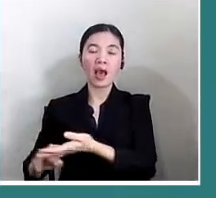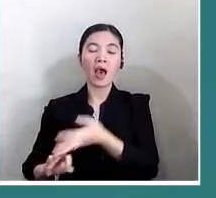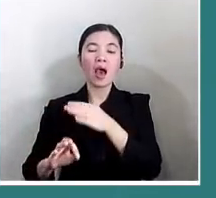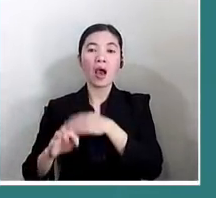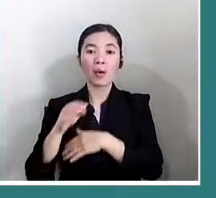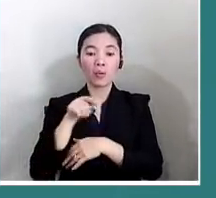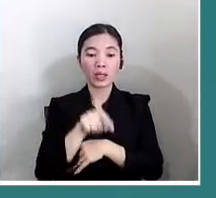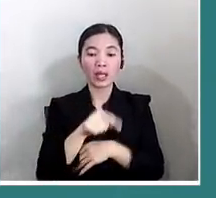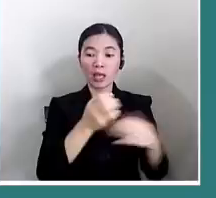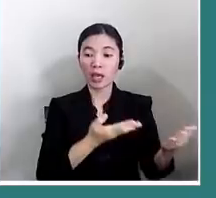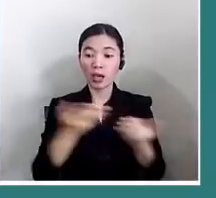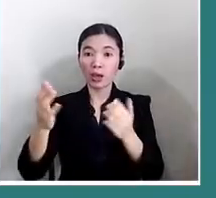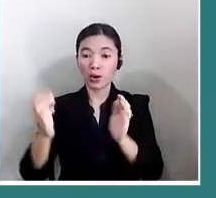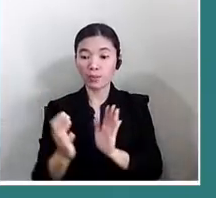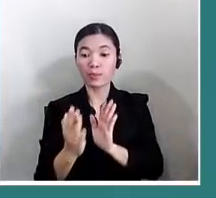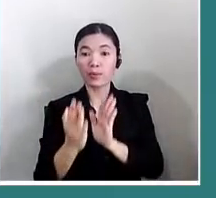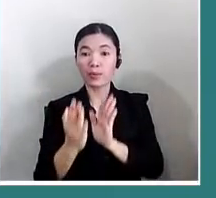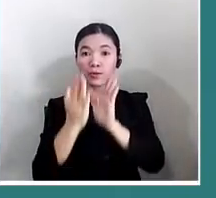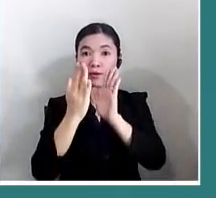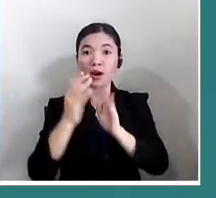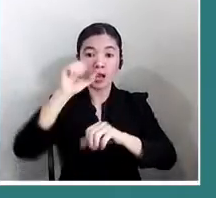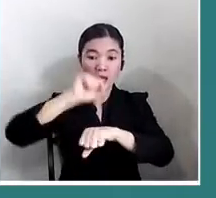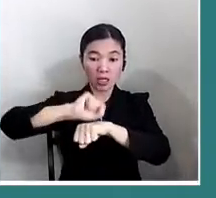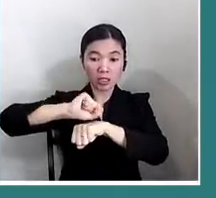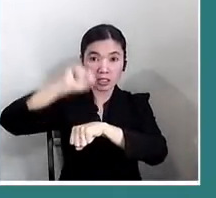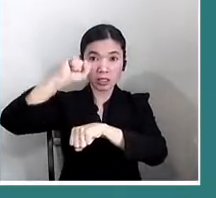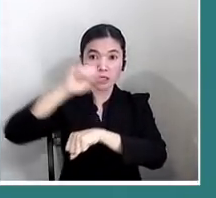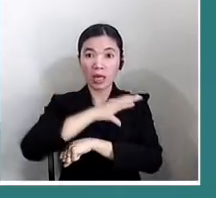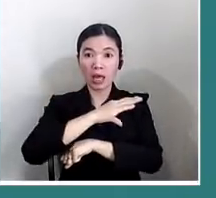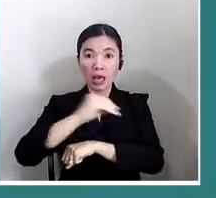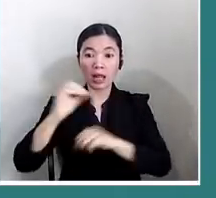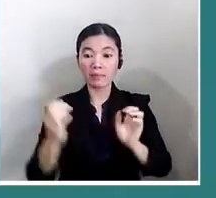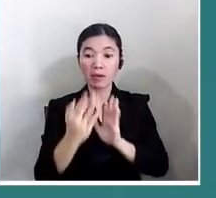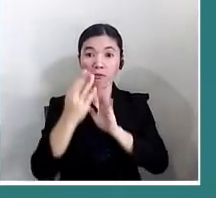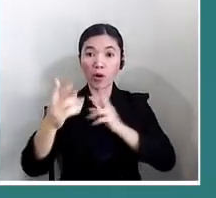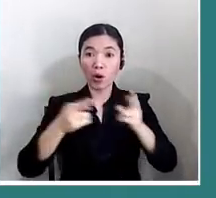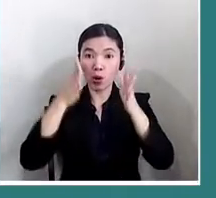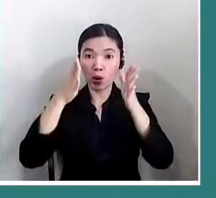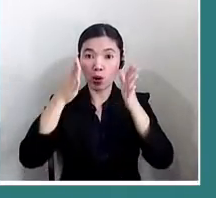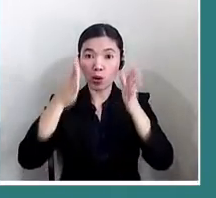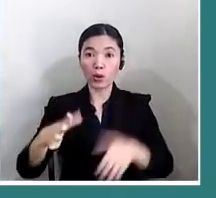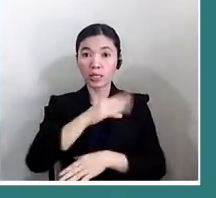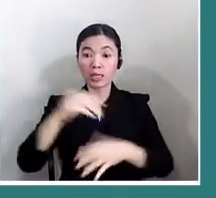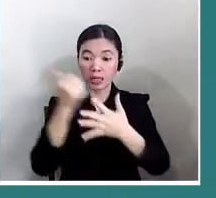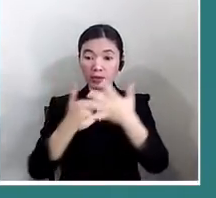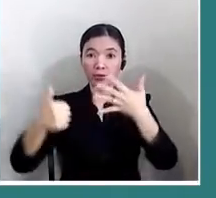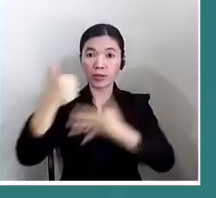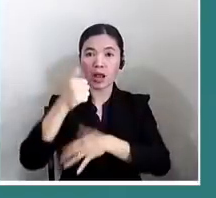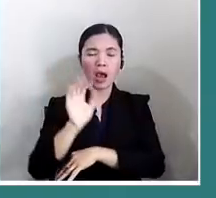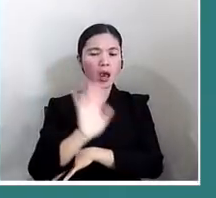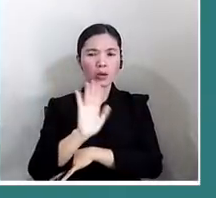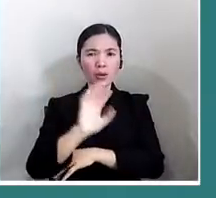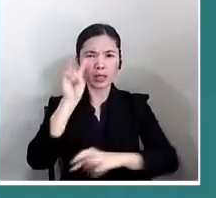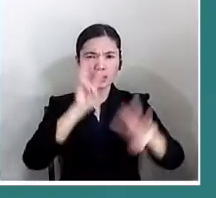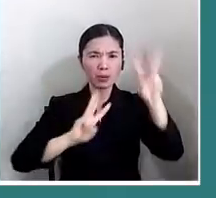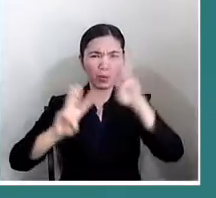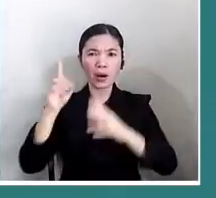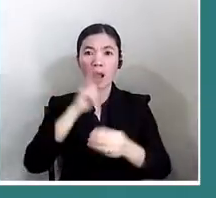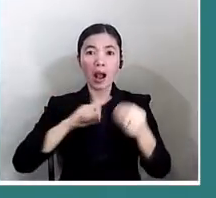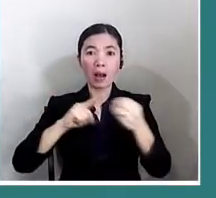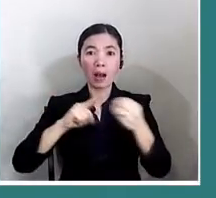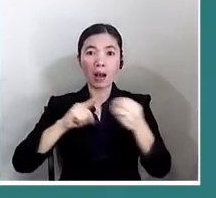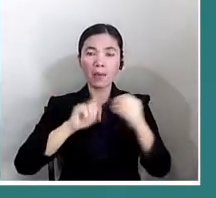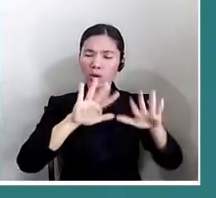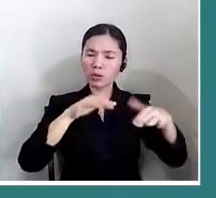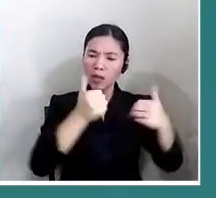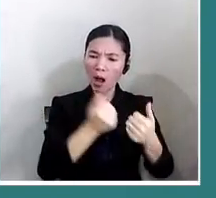before synagogues and before rulers and authorities, do not worry about how or what